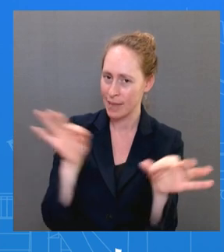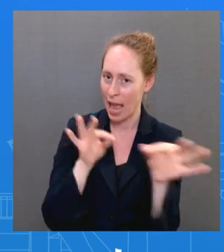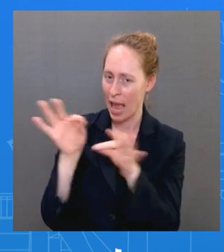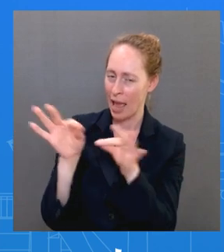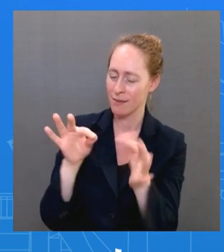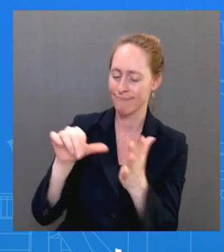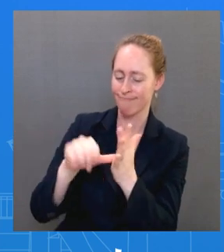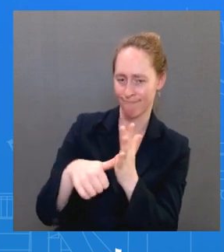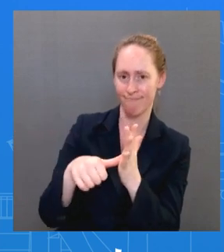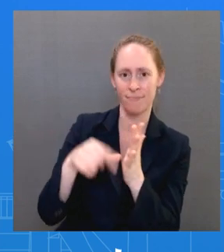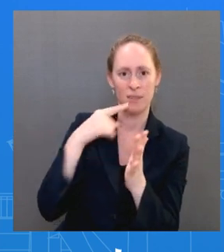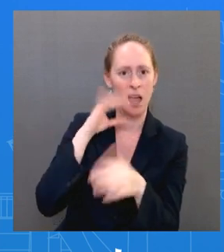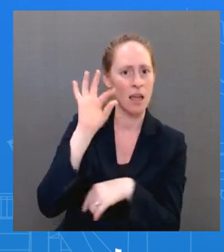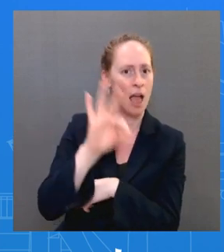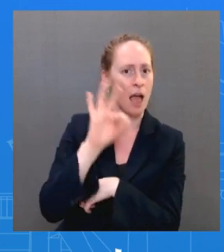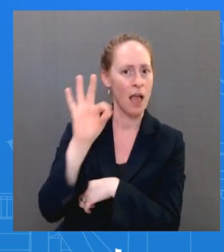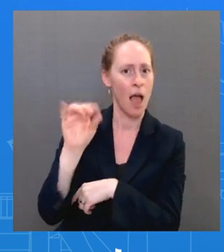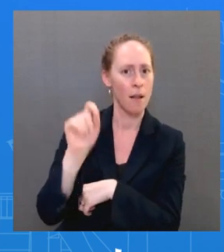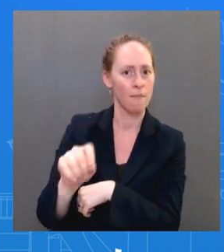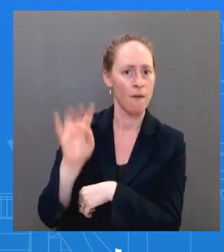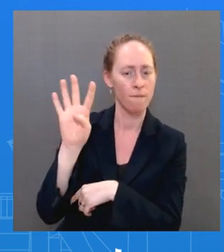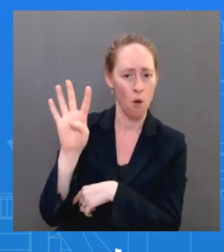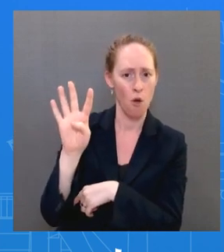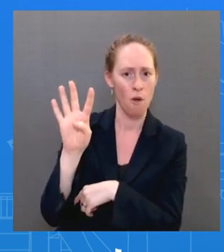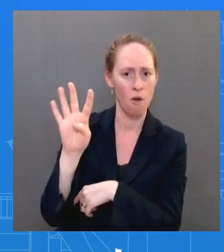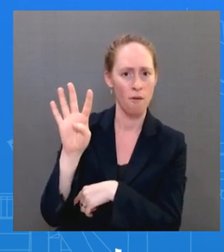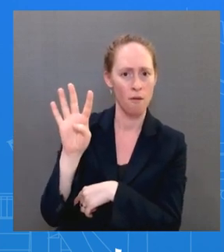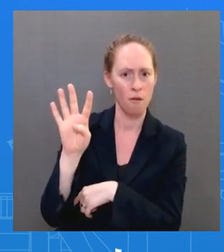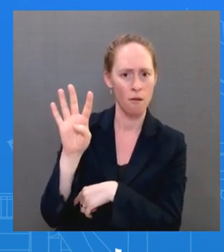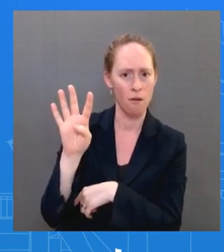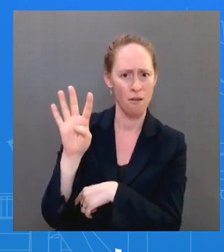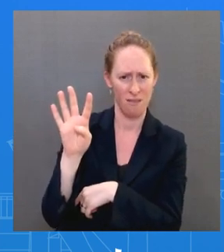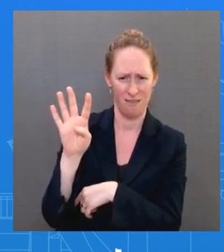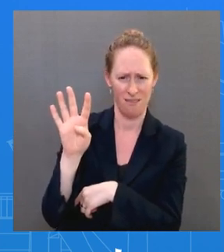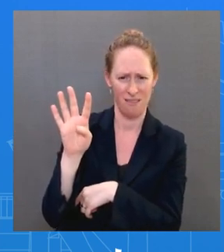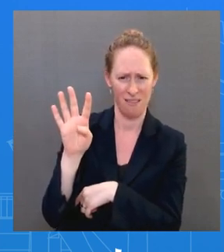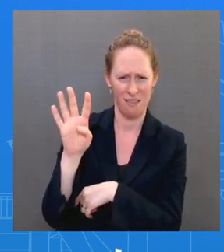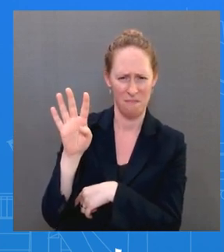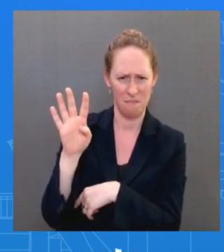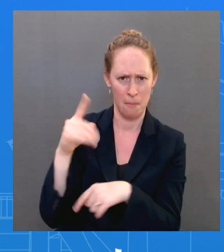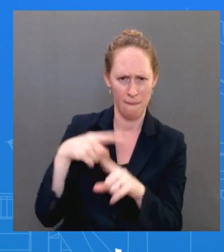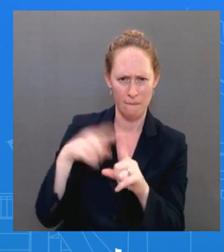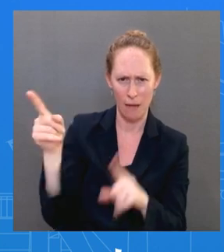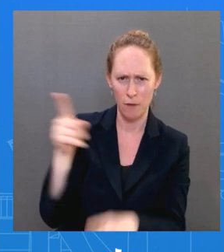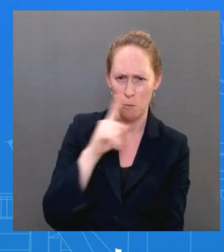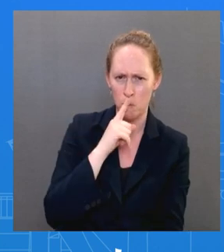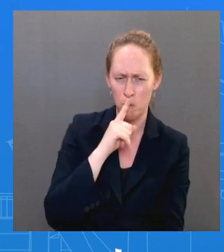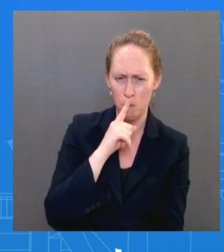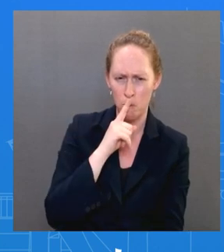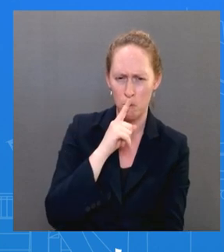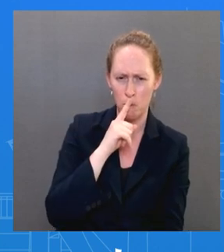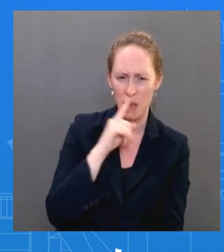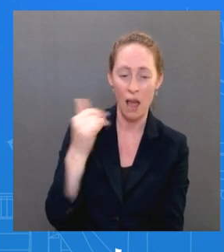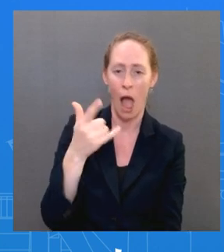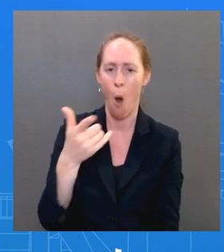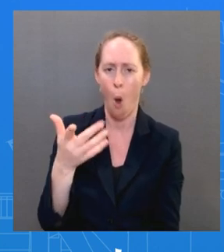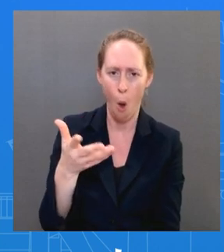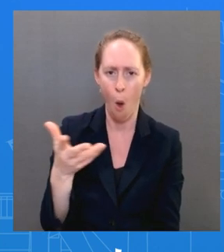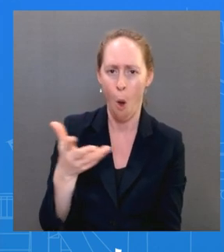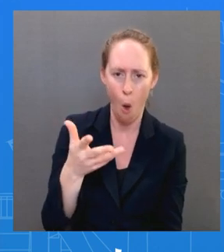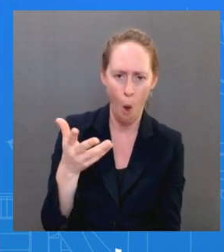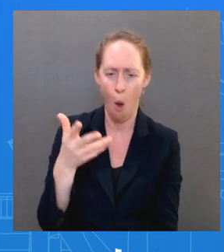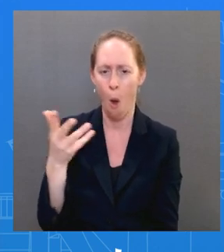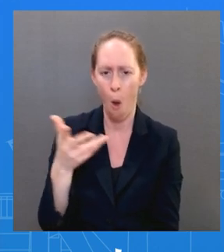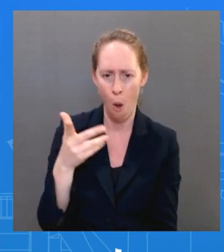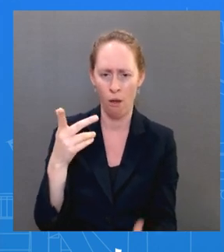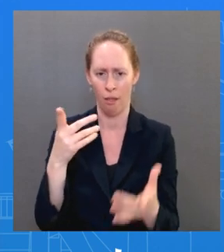being treated with Tylenol, and now we're hearing from you that he was treated for discomfort, that's an inconsistency. Yeah, so I'll have to